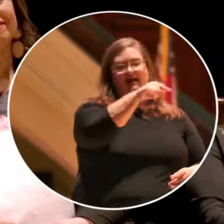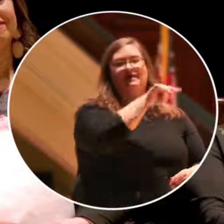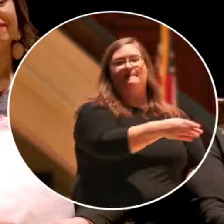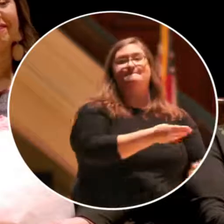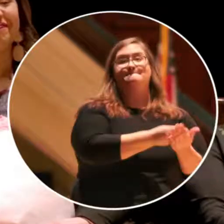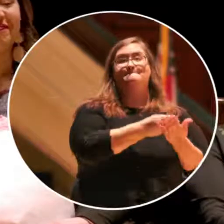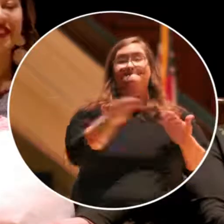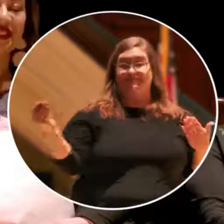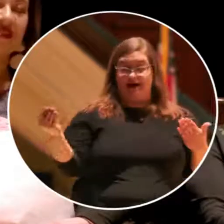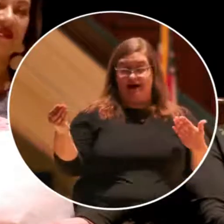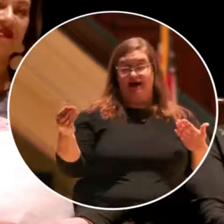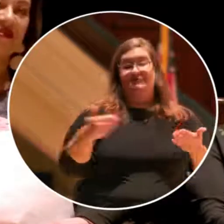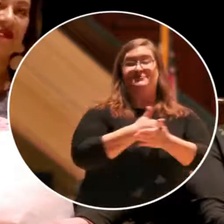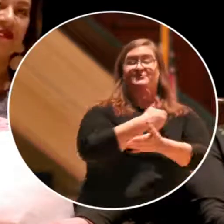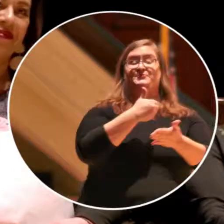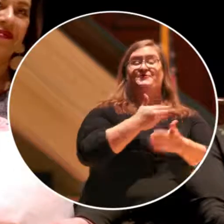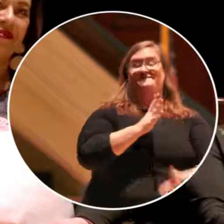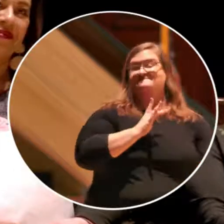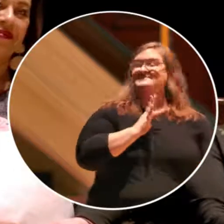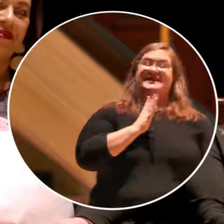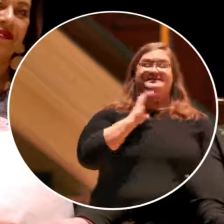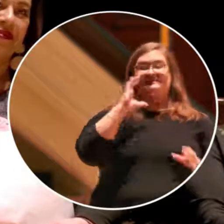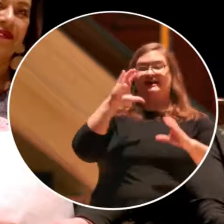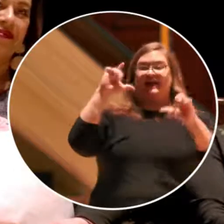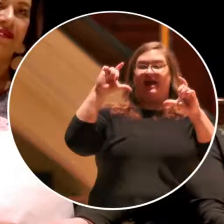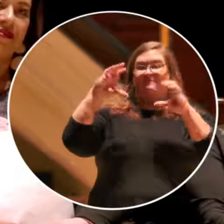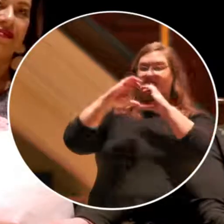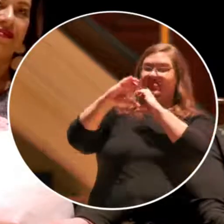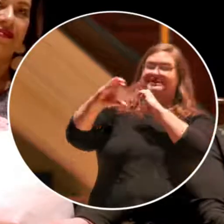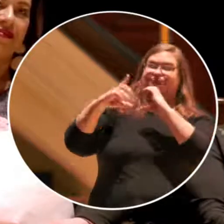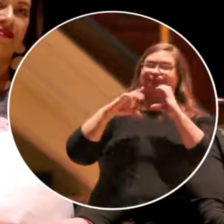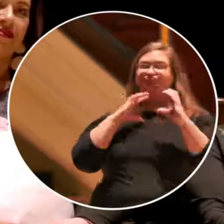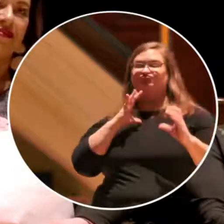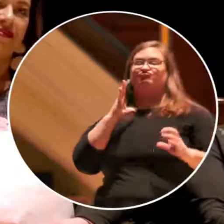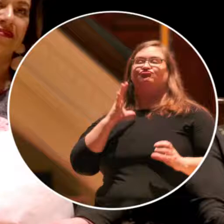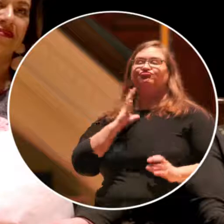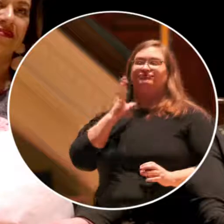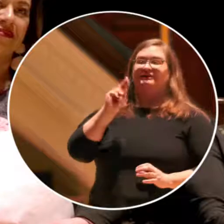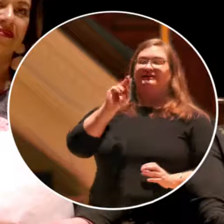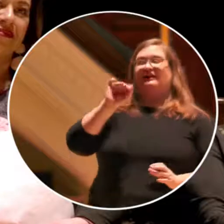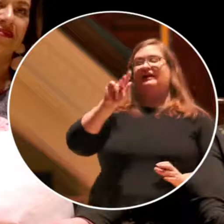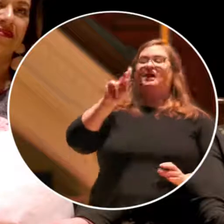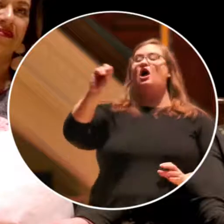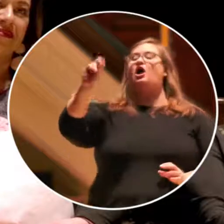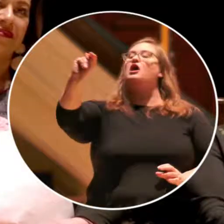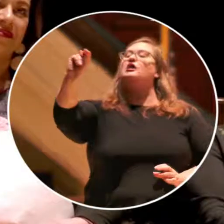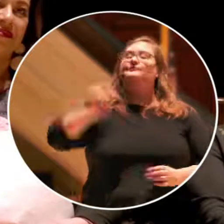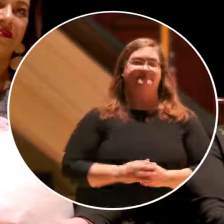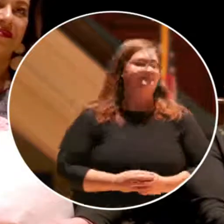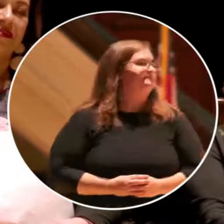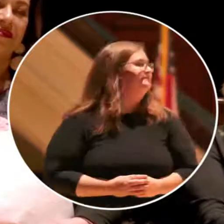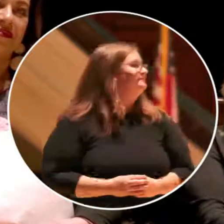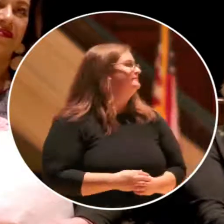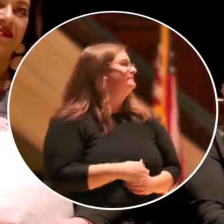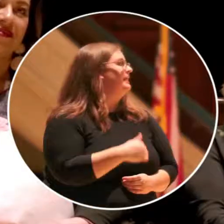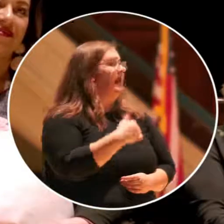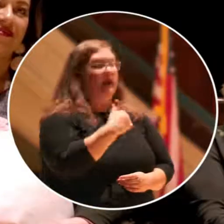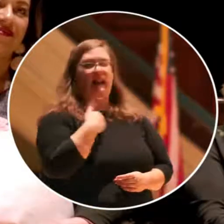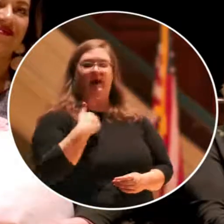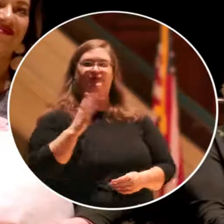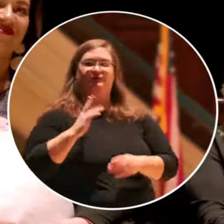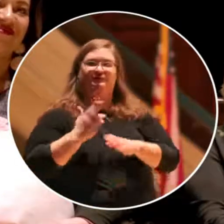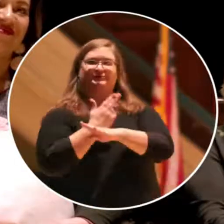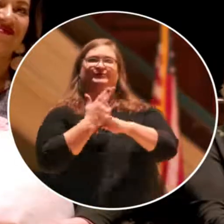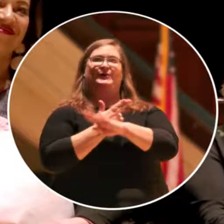get. When I was in my 20s, on my first international trip, when I was still using my father's Canon F1